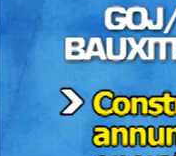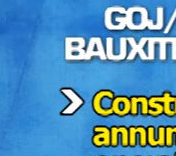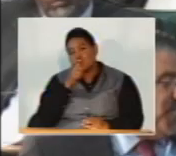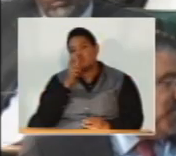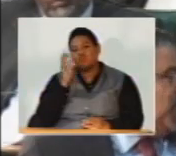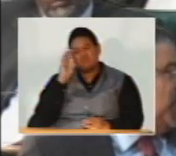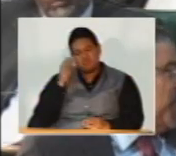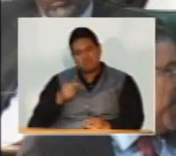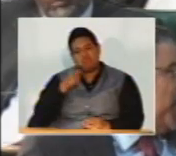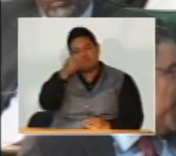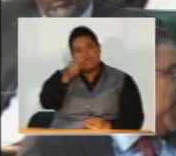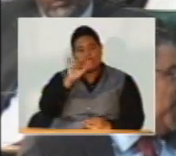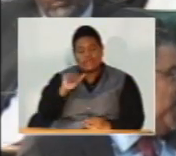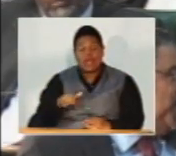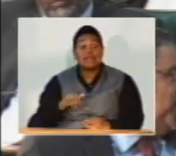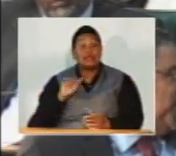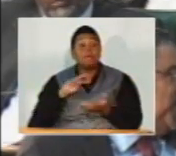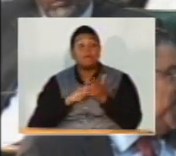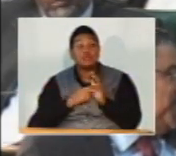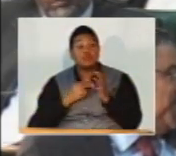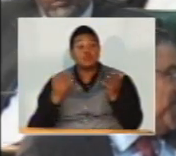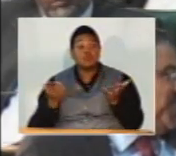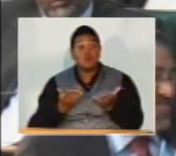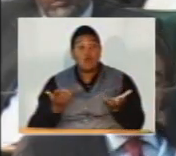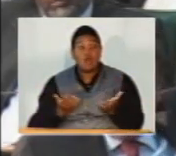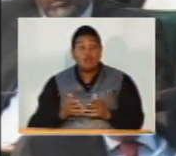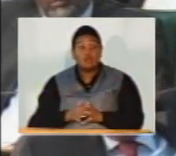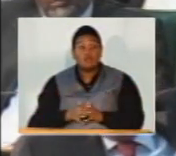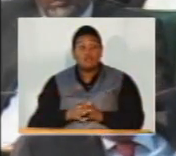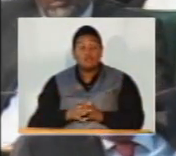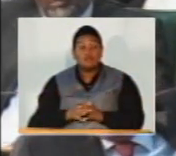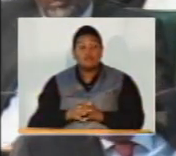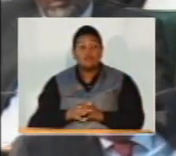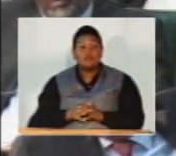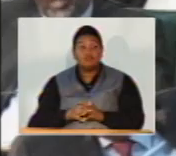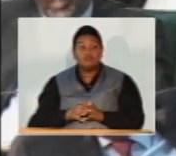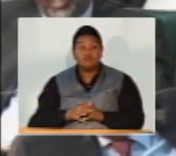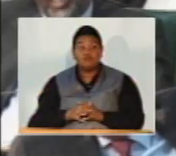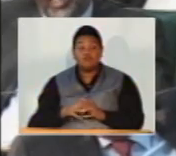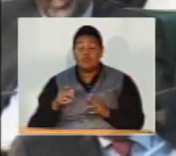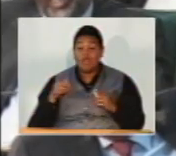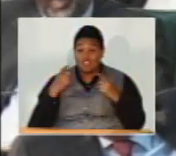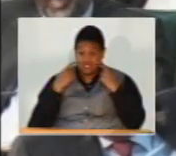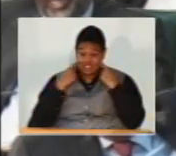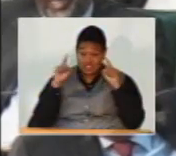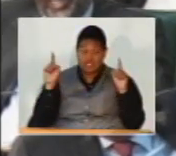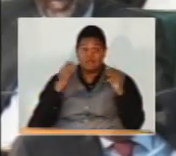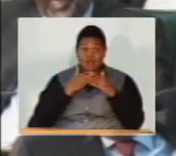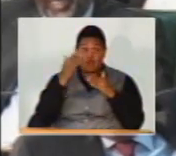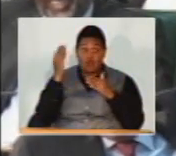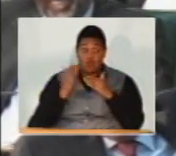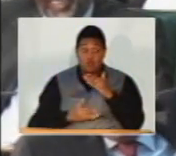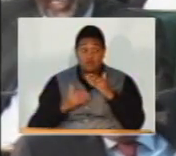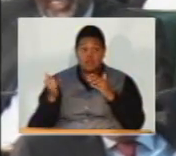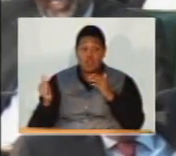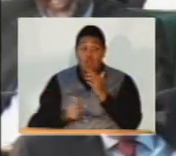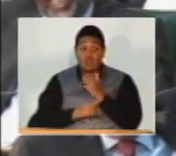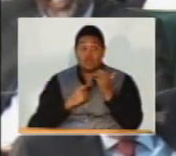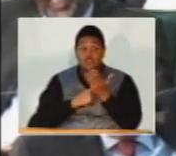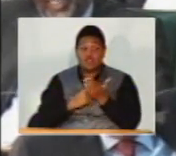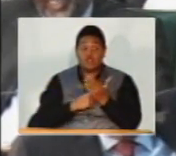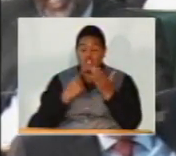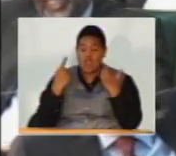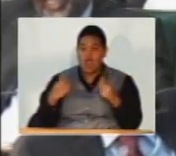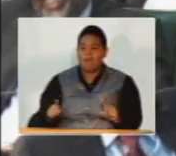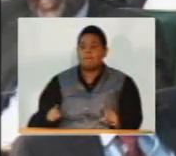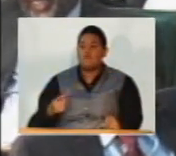6 months. This means, Mr. Speaker, that on successful completion of the negotiations,